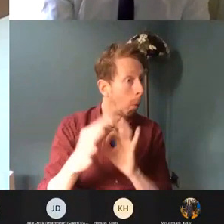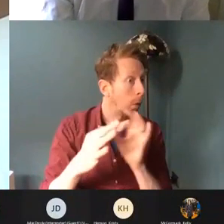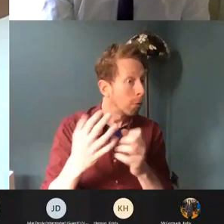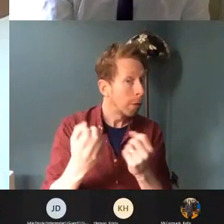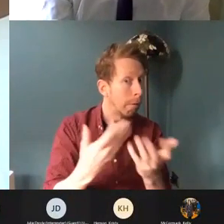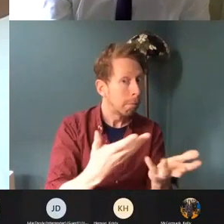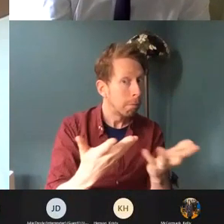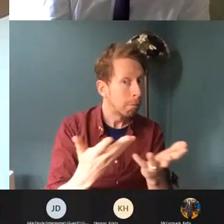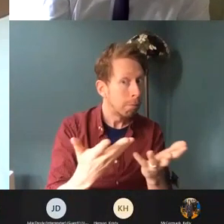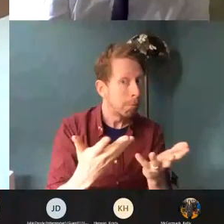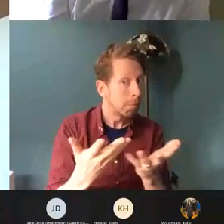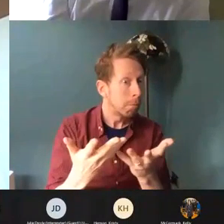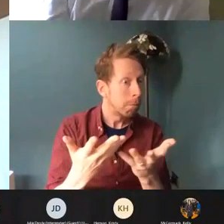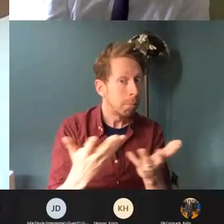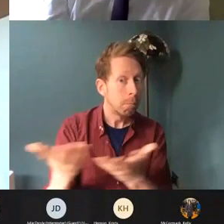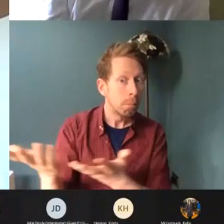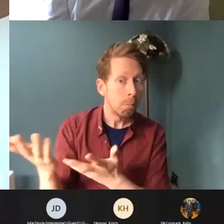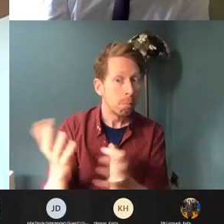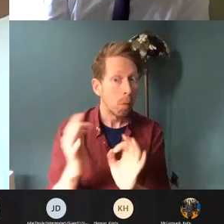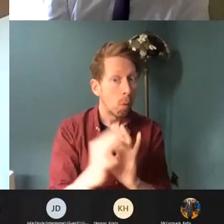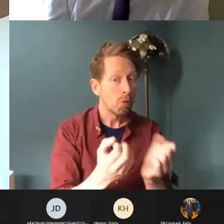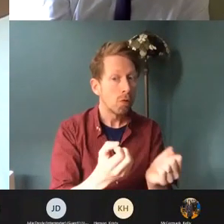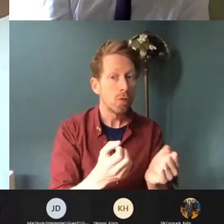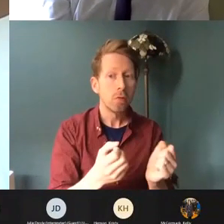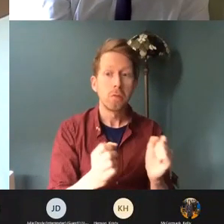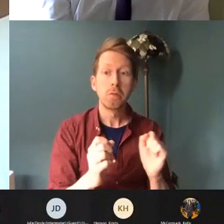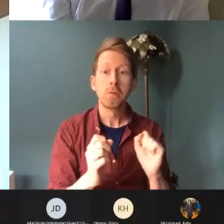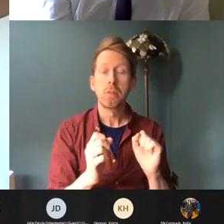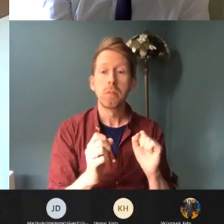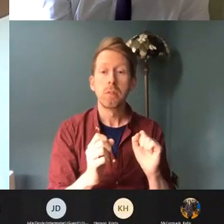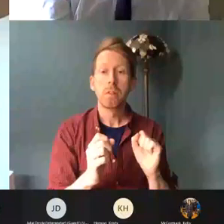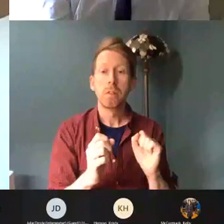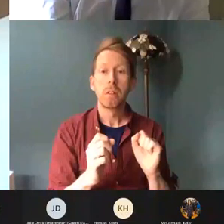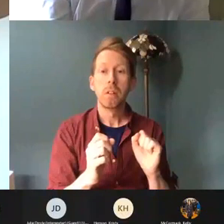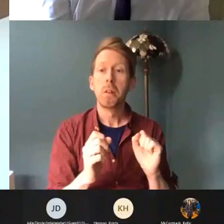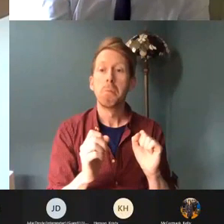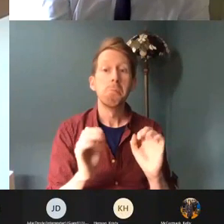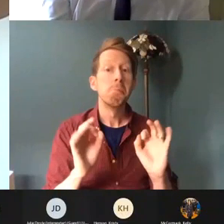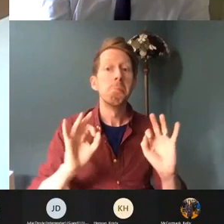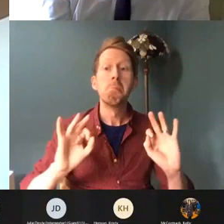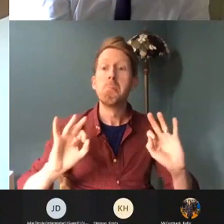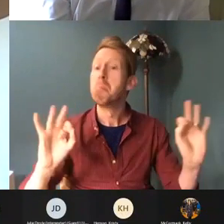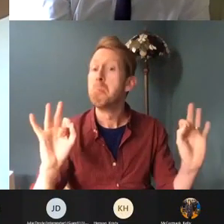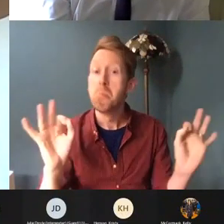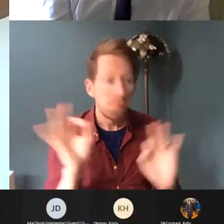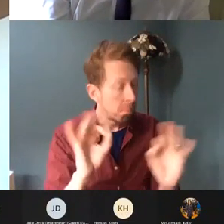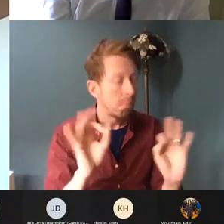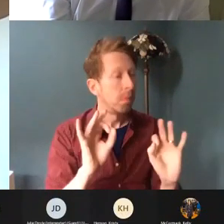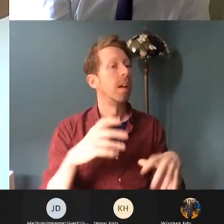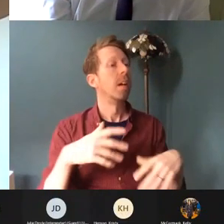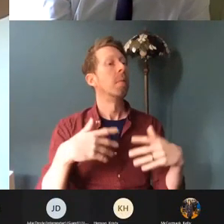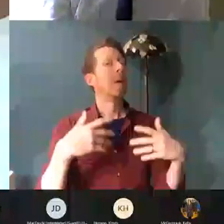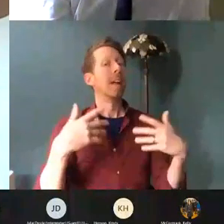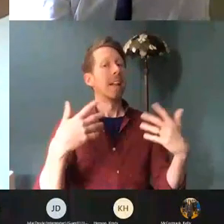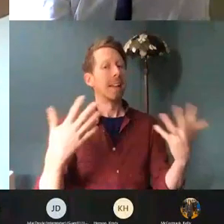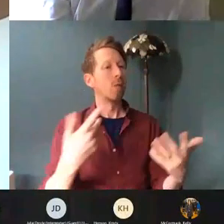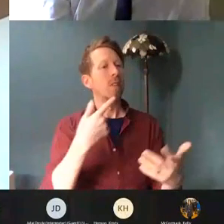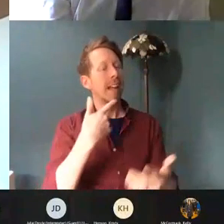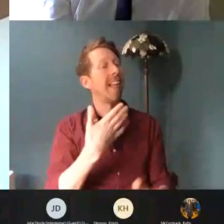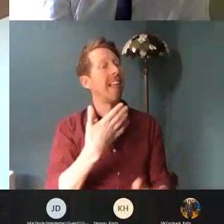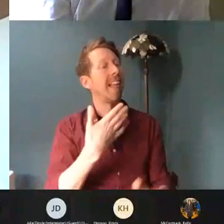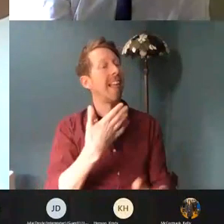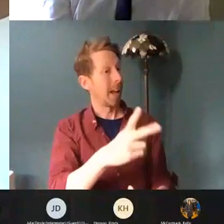questions? Any other questions from the floor? So in the absence of that, it just remains me to thank